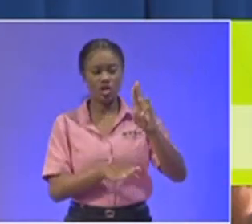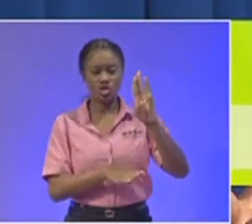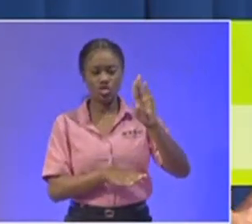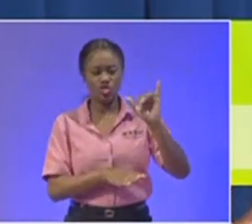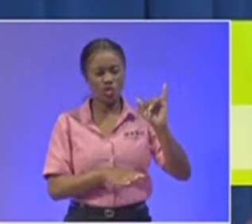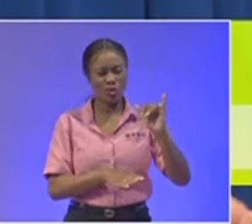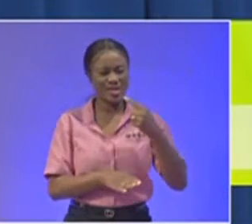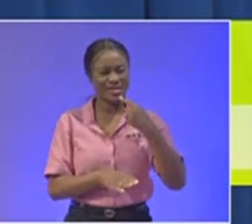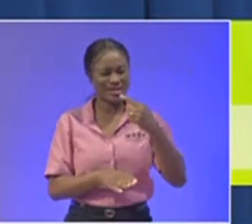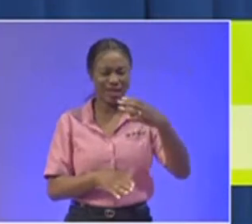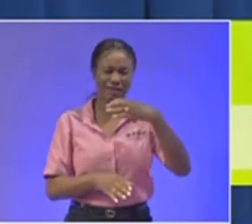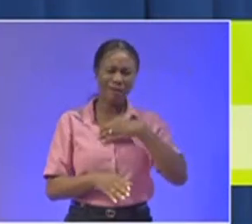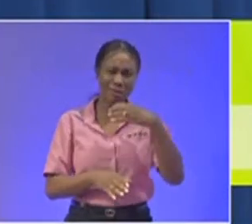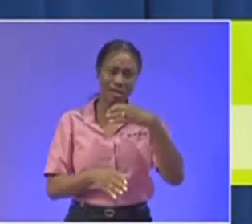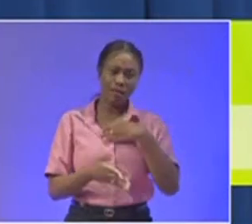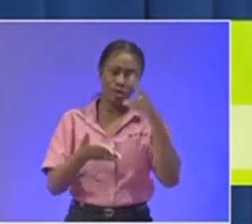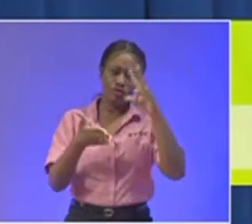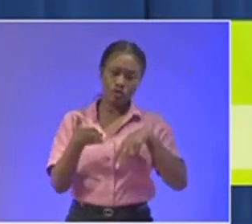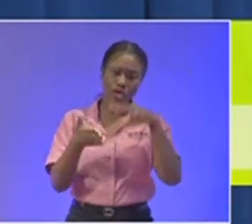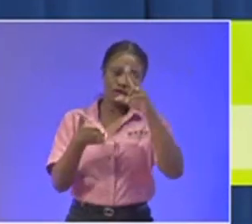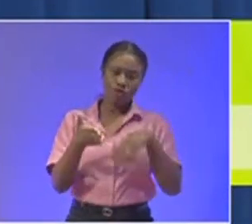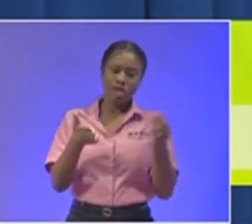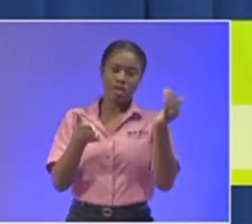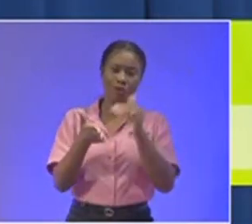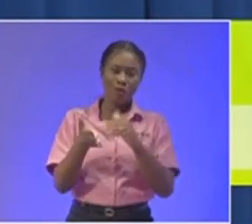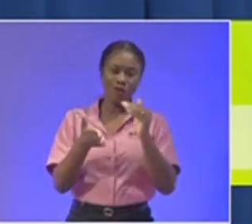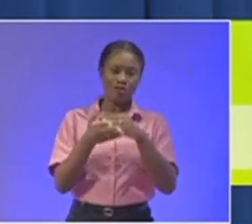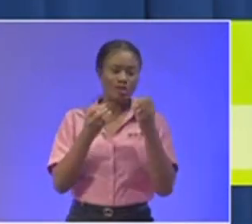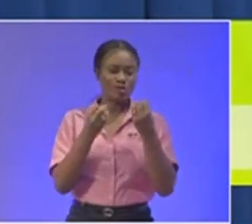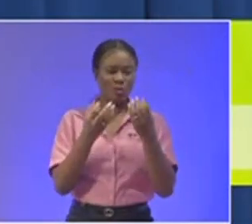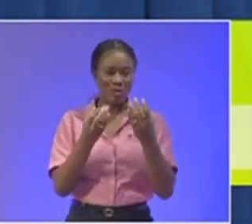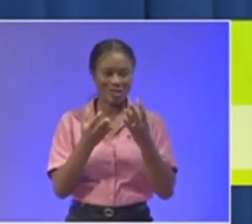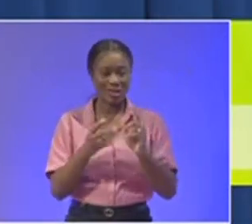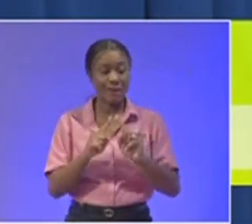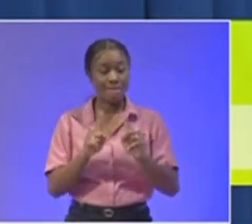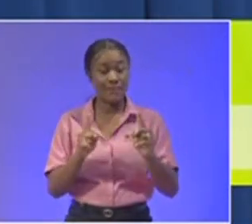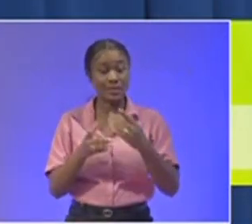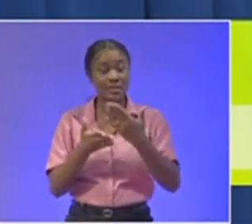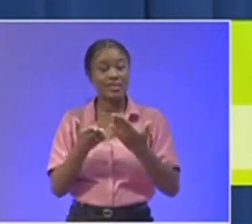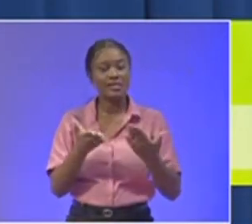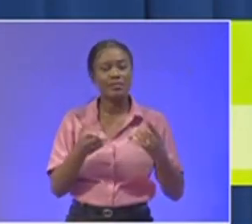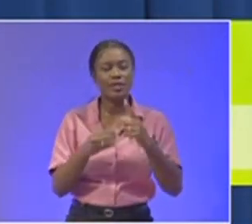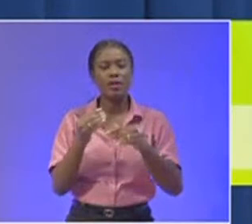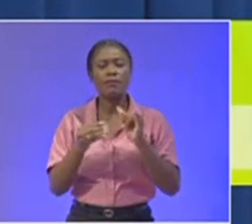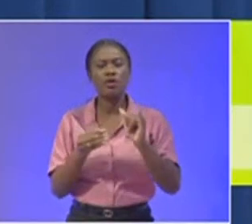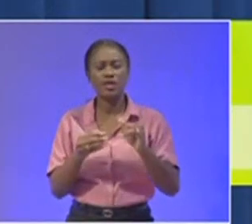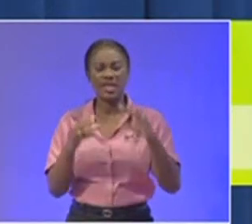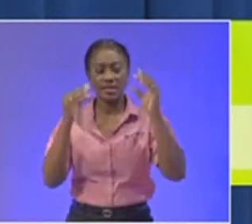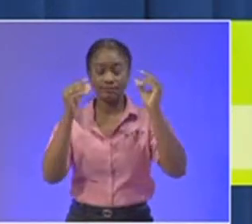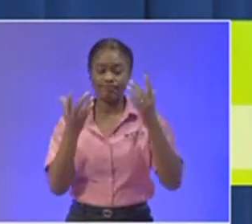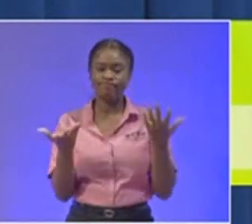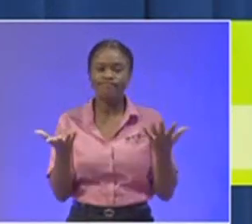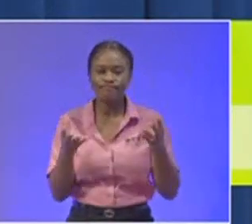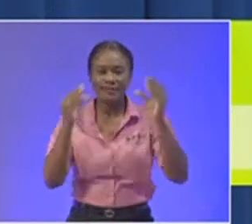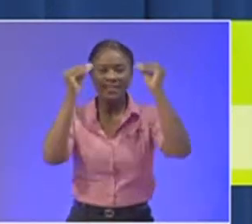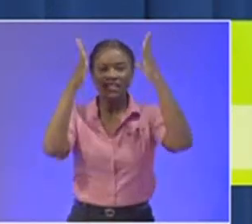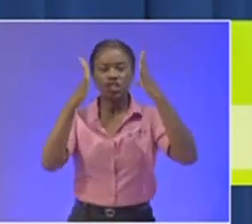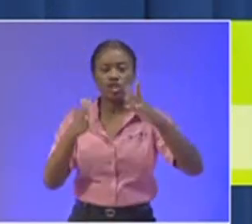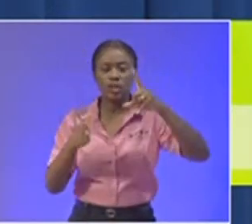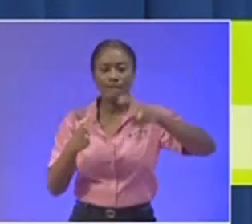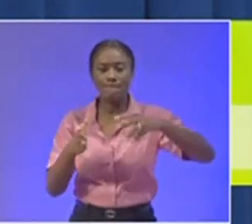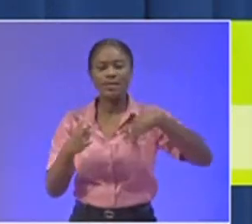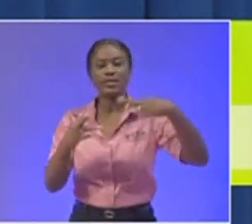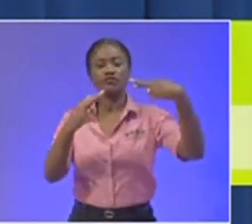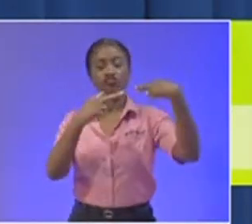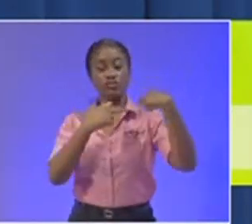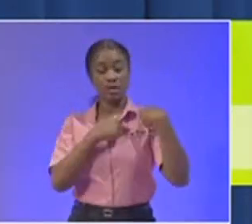them reading too much. That man does have us reading. But there's something about that. So teachers have to take your own responsibility